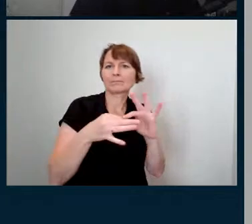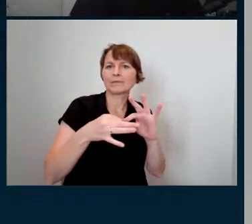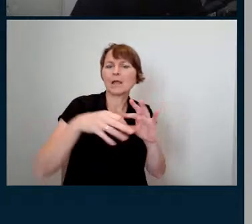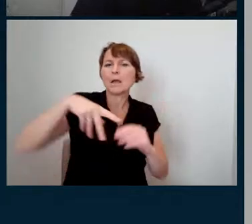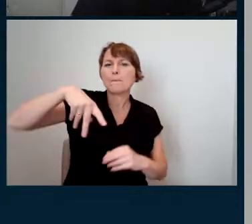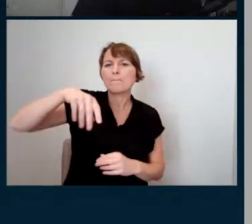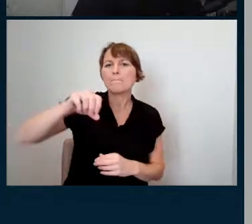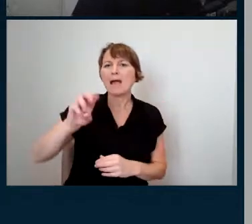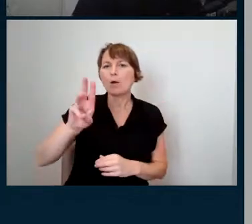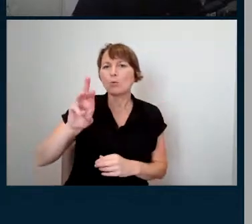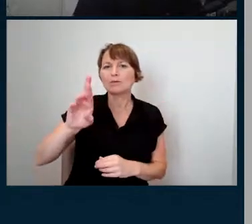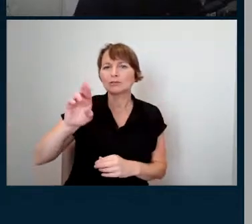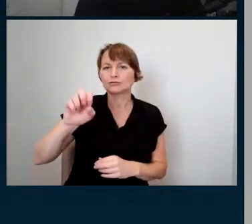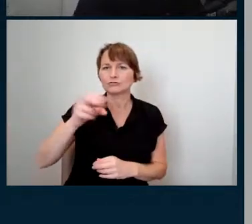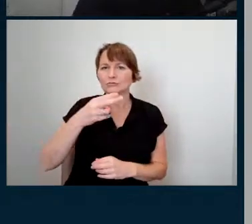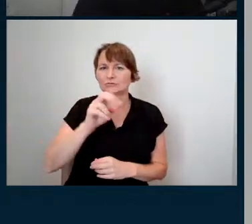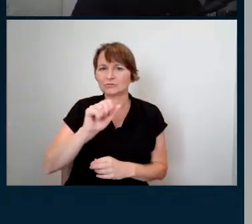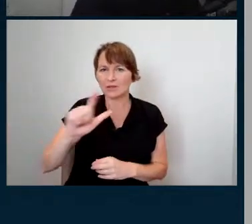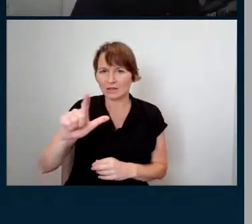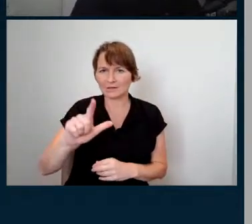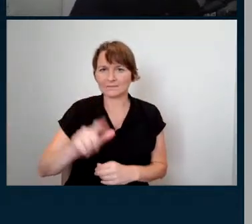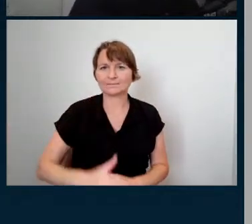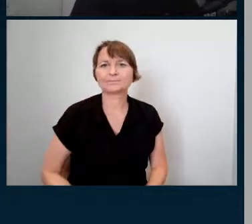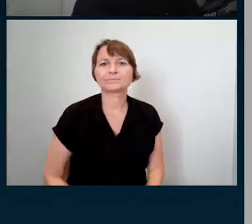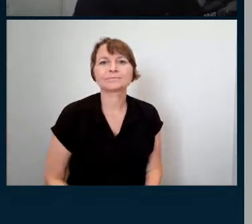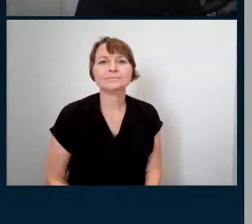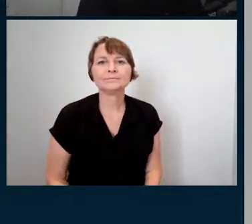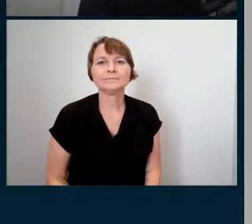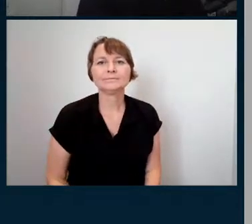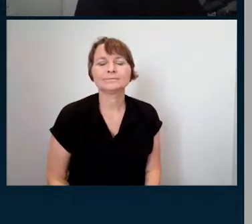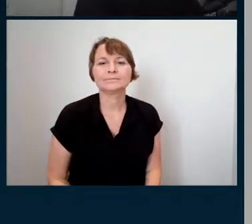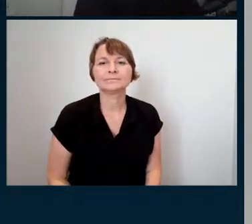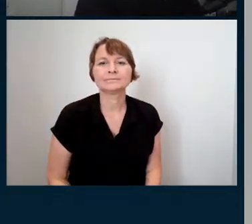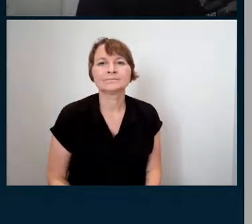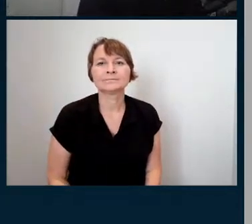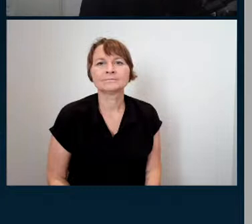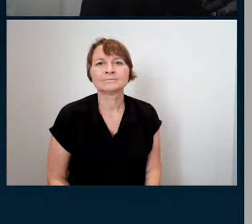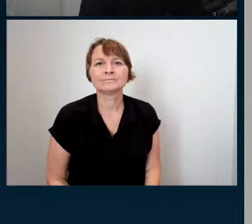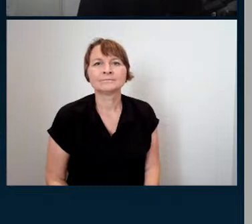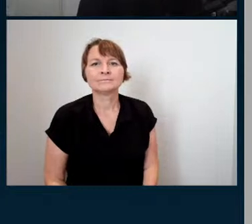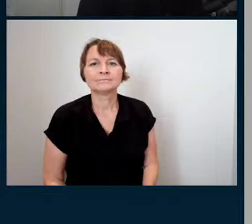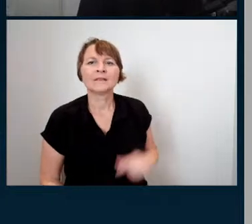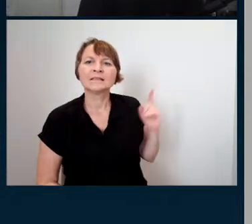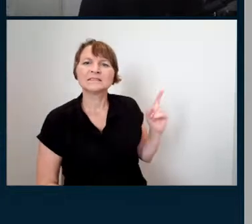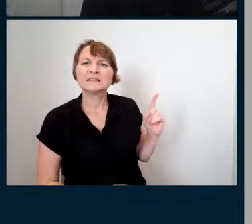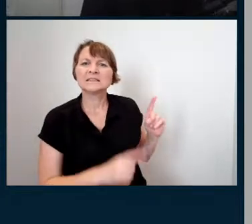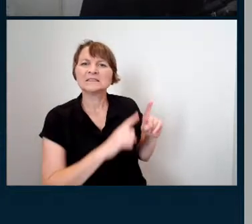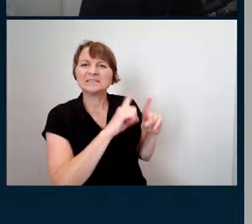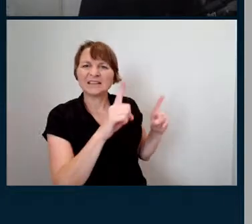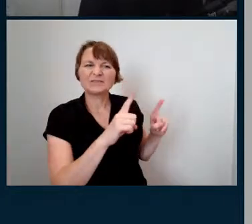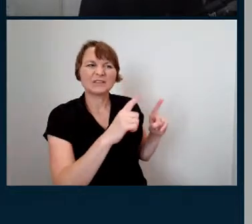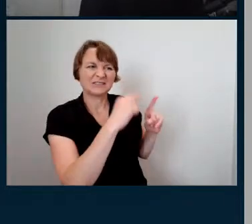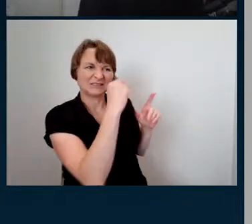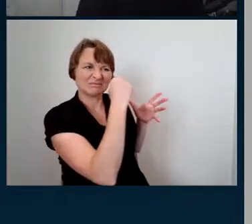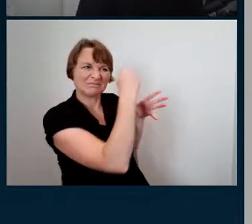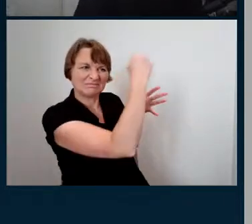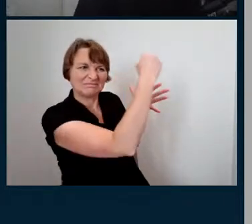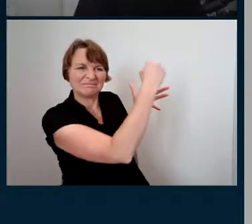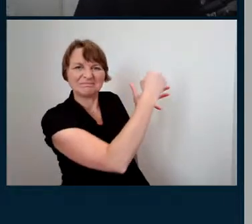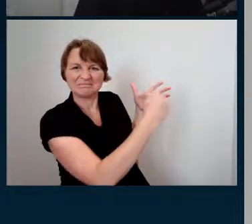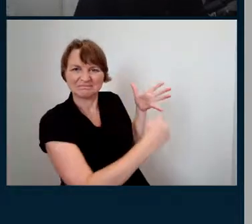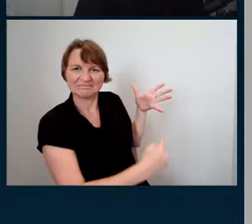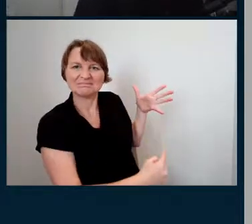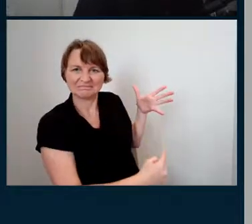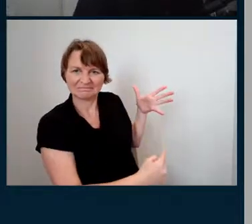webhook and the timer trigger, they speak a lot for themselves. HTTP can be with invoke REST methods or through another service or just in a